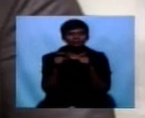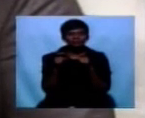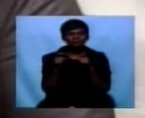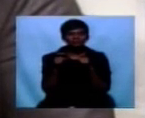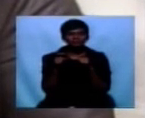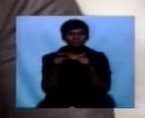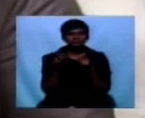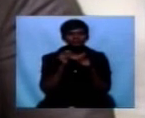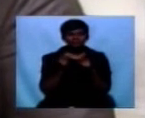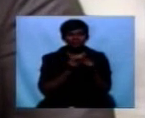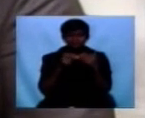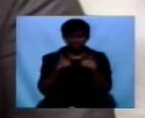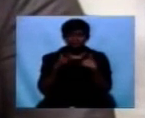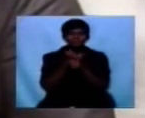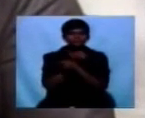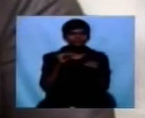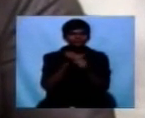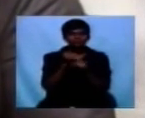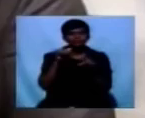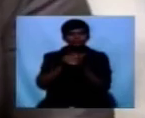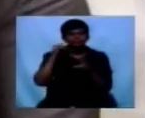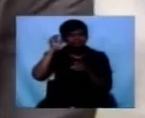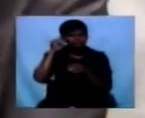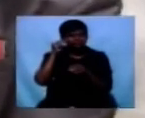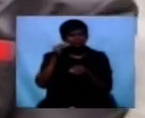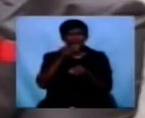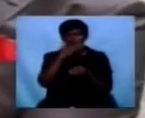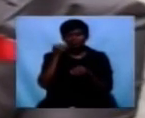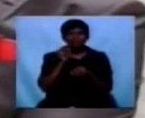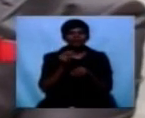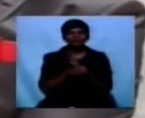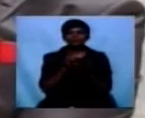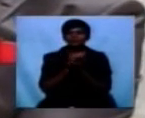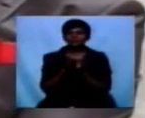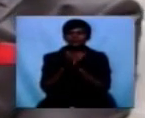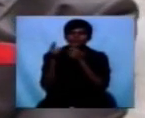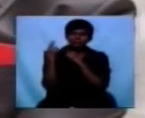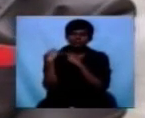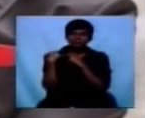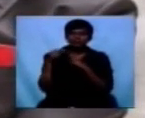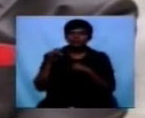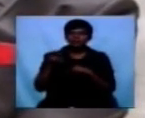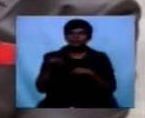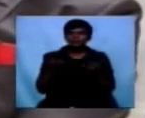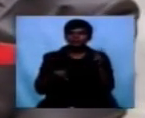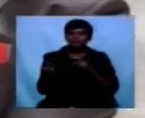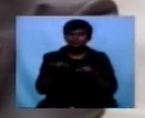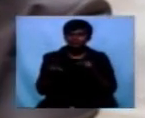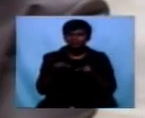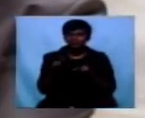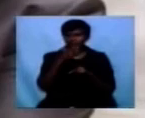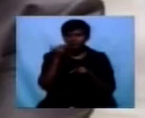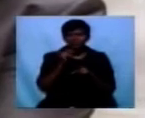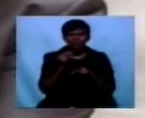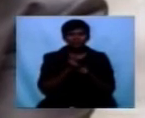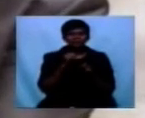have resolved in the ministry and under my leadership that we must be responsive to the needs of the people. We must be able to make